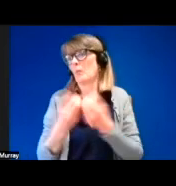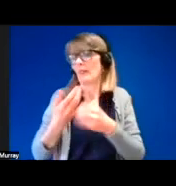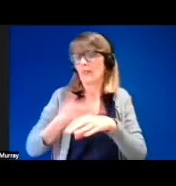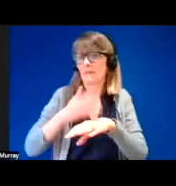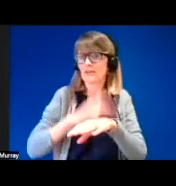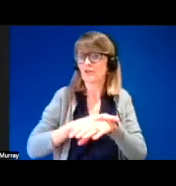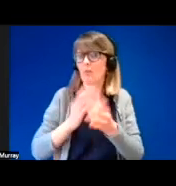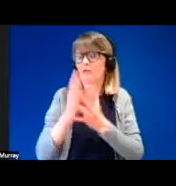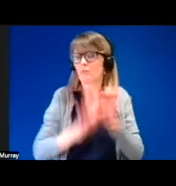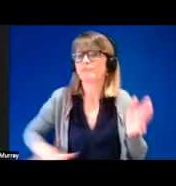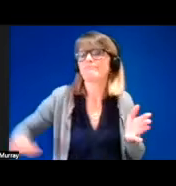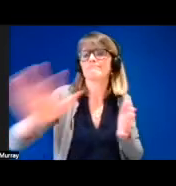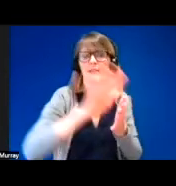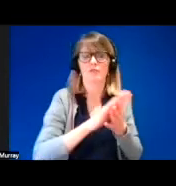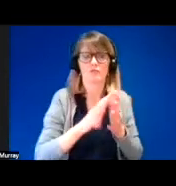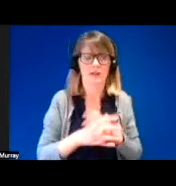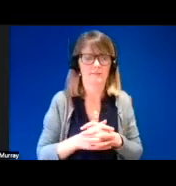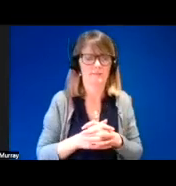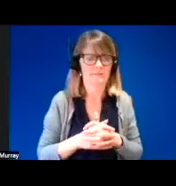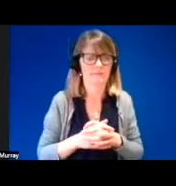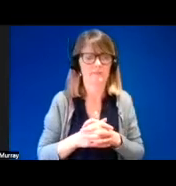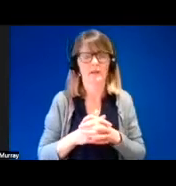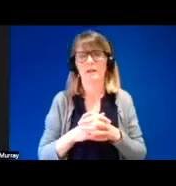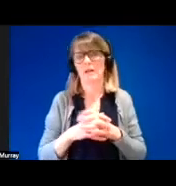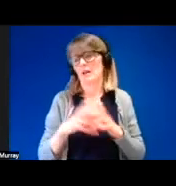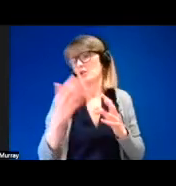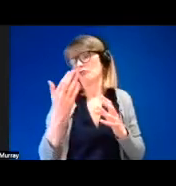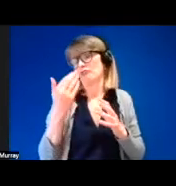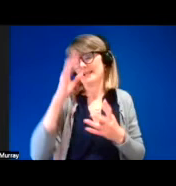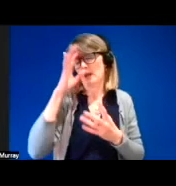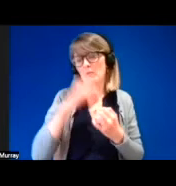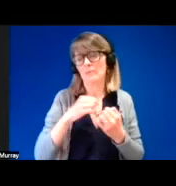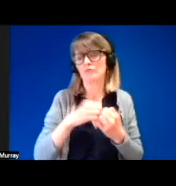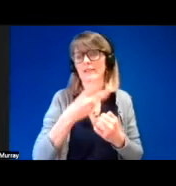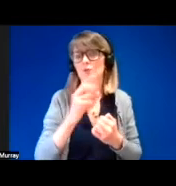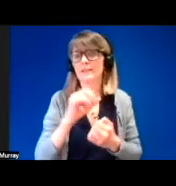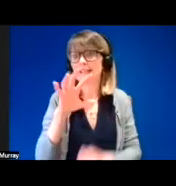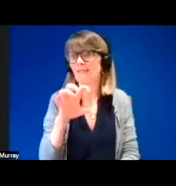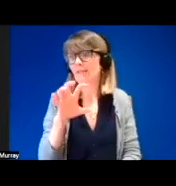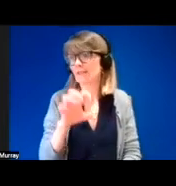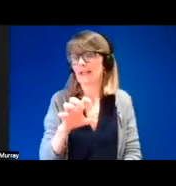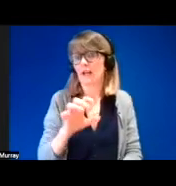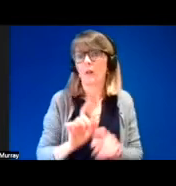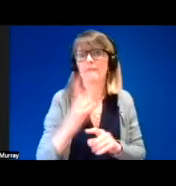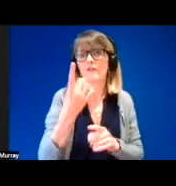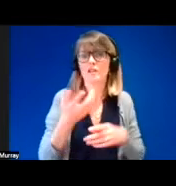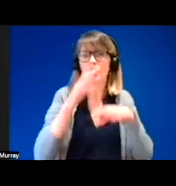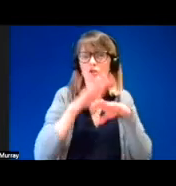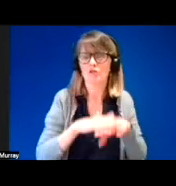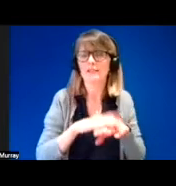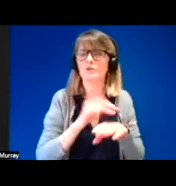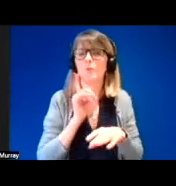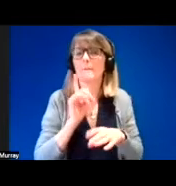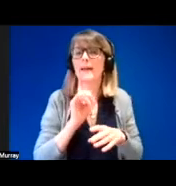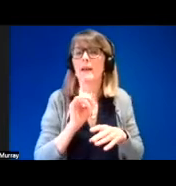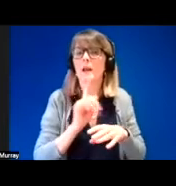area. Then in more recent memory, 2015 saw the first consecration of women as bishops